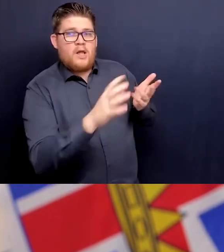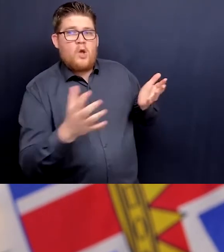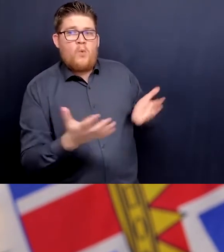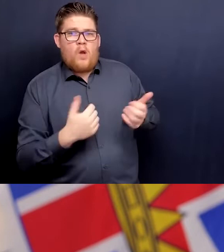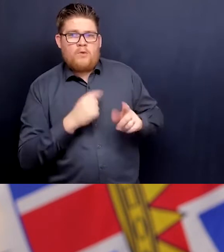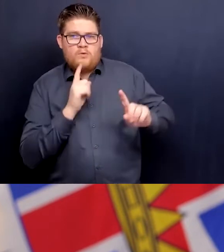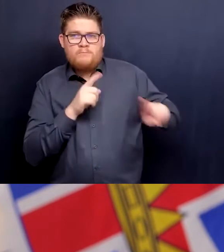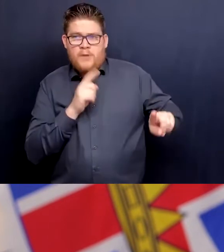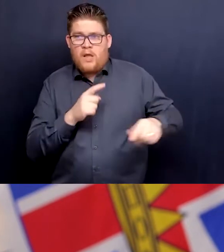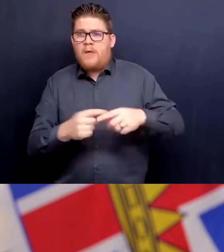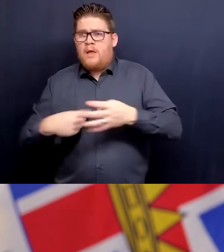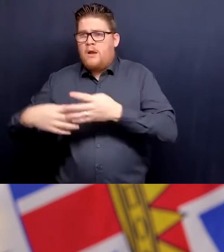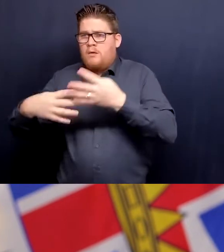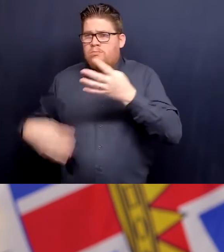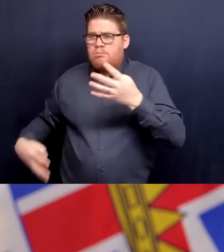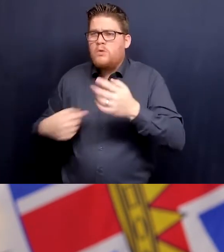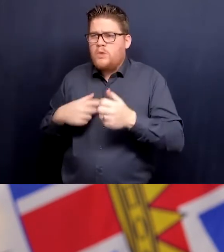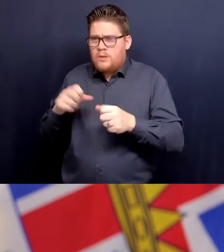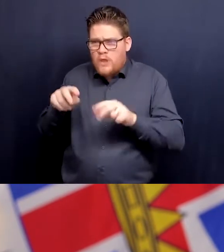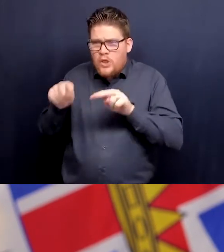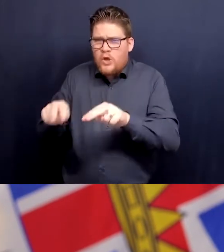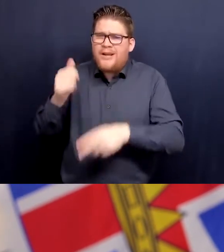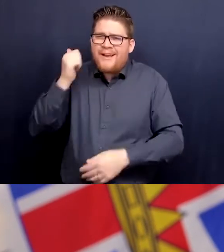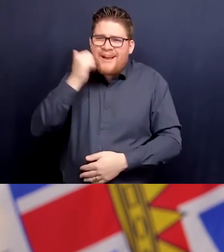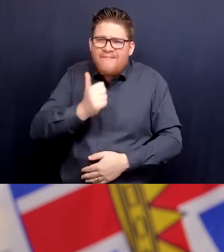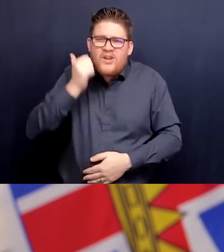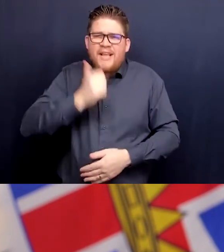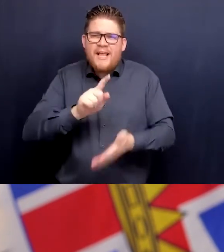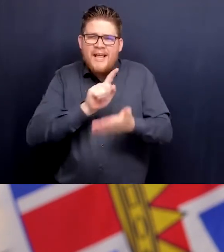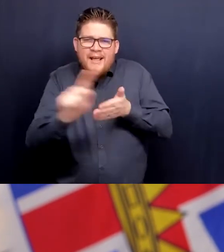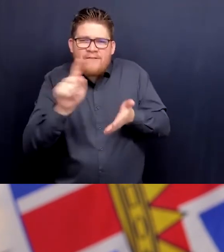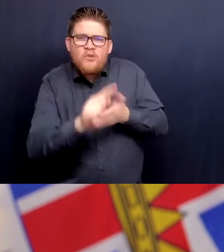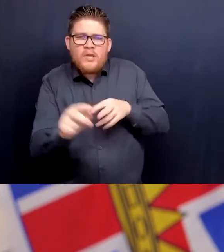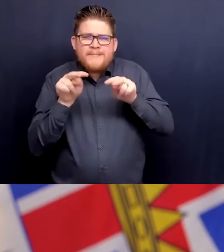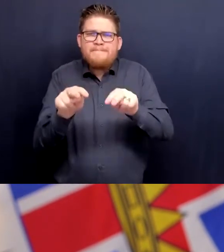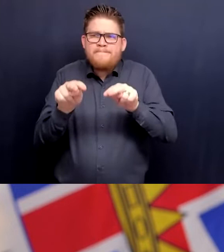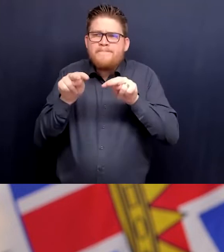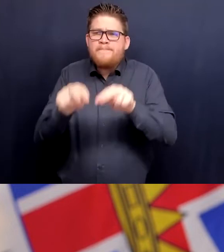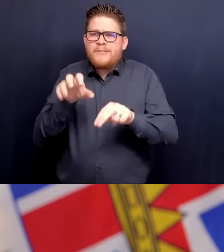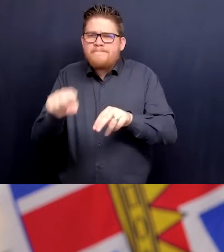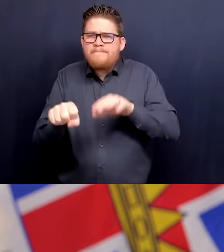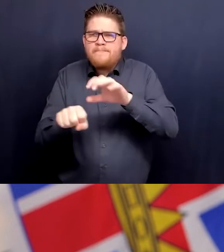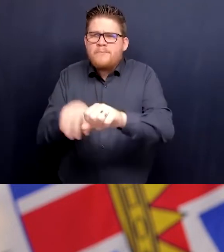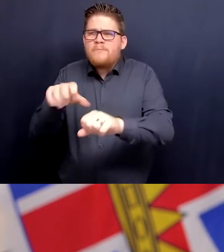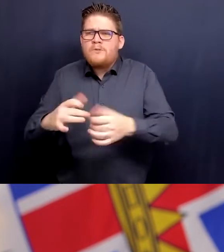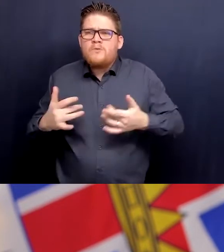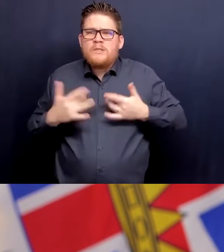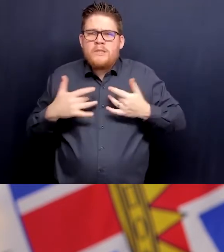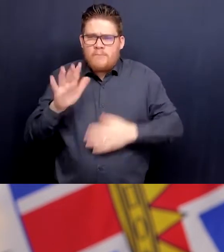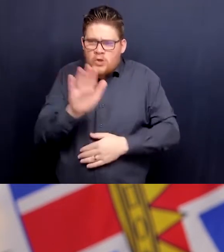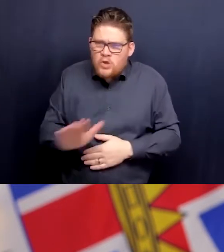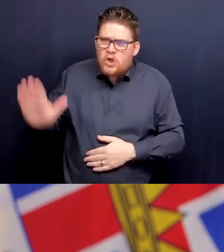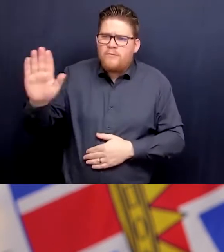a daily basis and a weekly basis to help us understand what's going on in different communities around the province. So it's I've